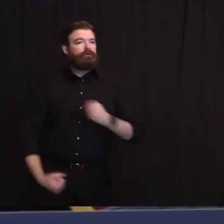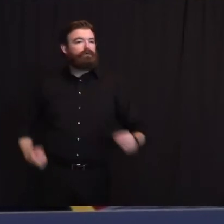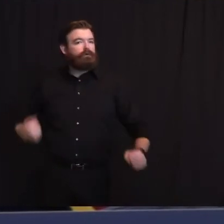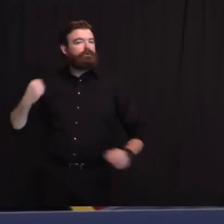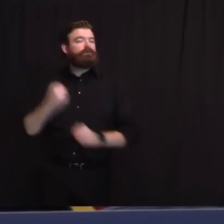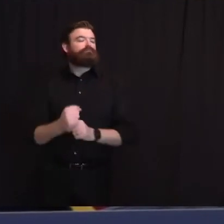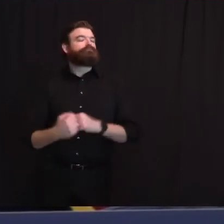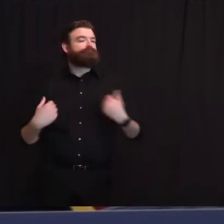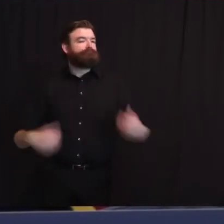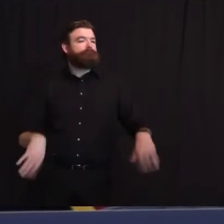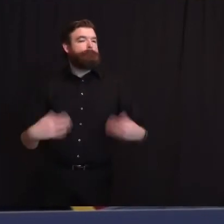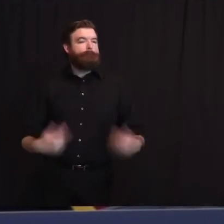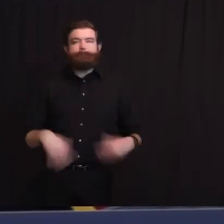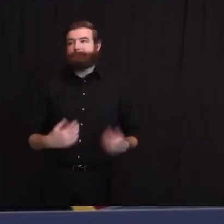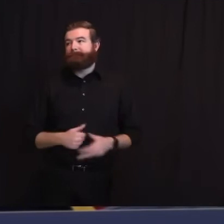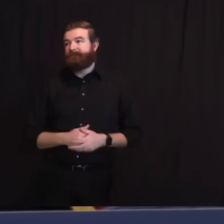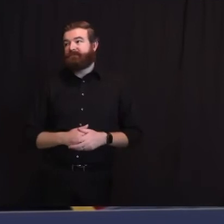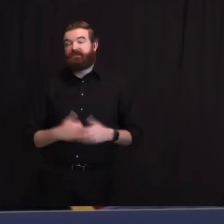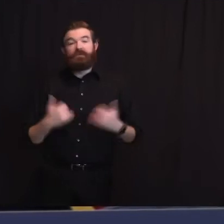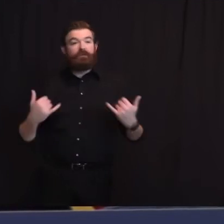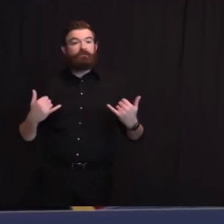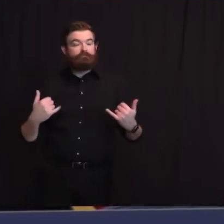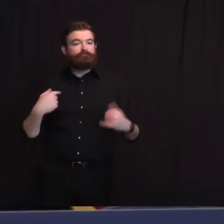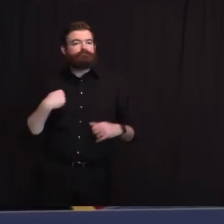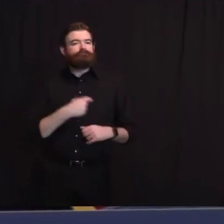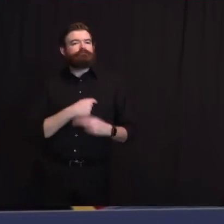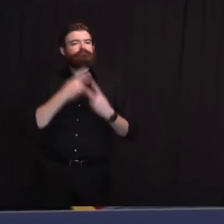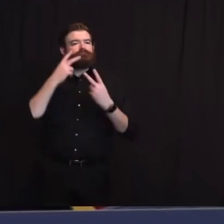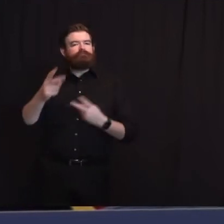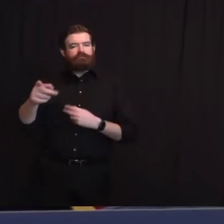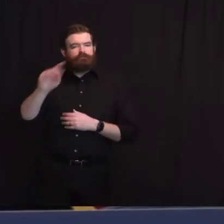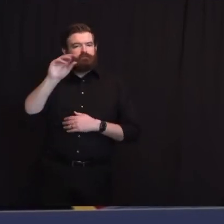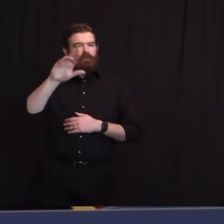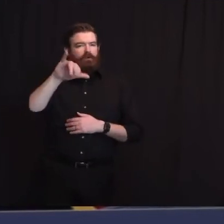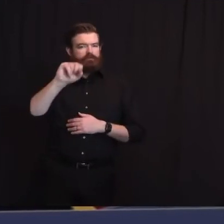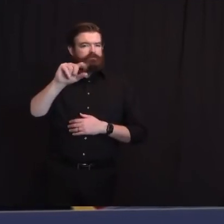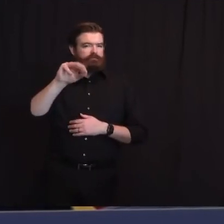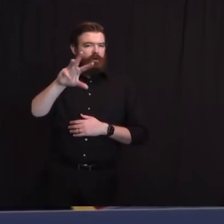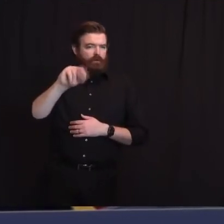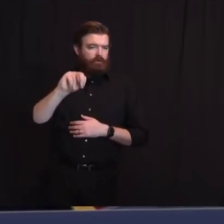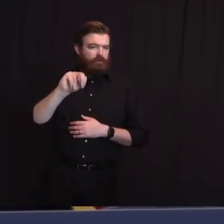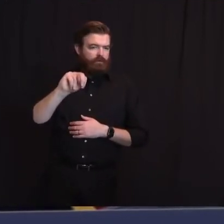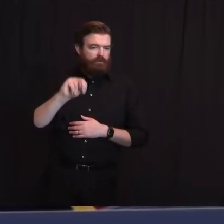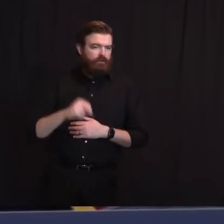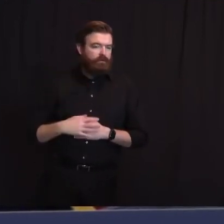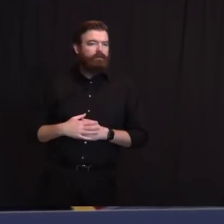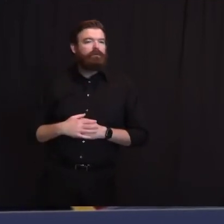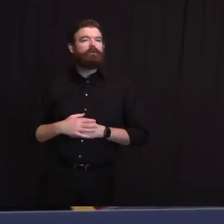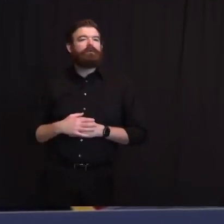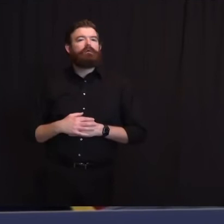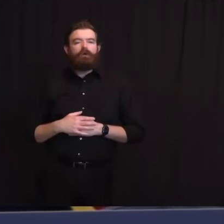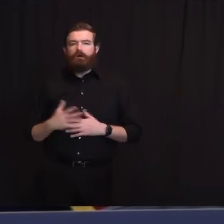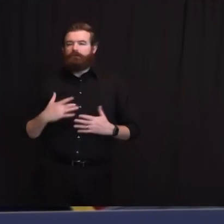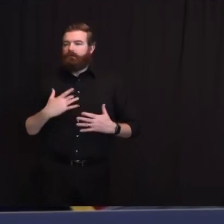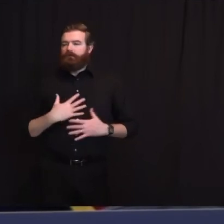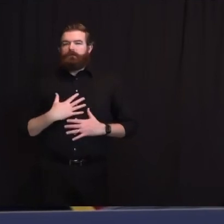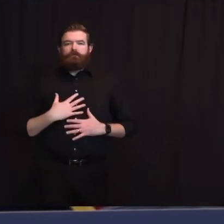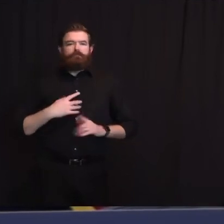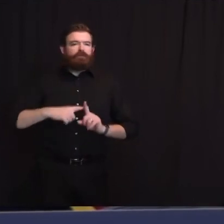a different vibe than field medical stations, a different vibe than obviously mortuary affairs, and that although obviously with